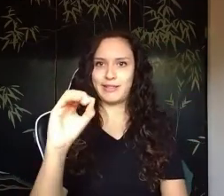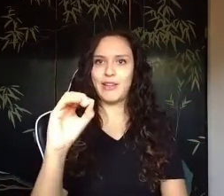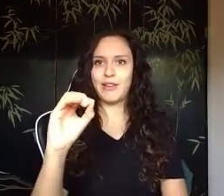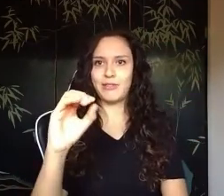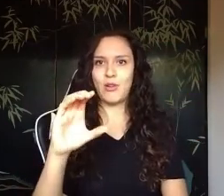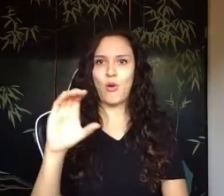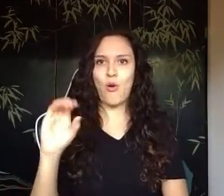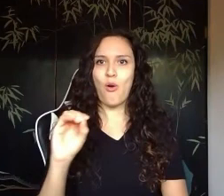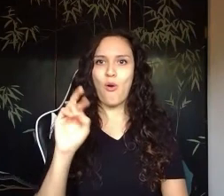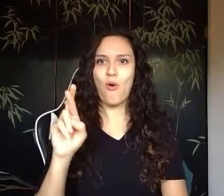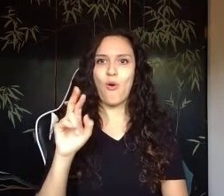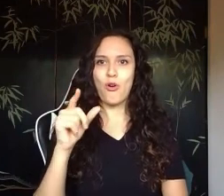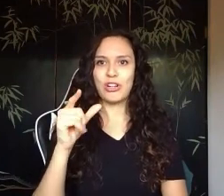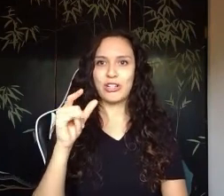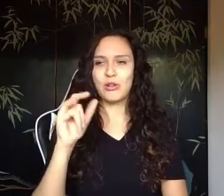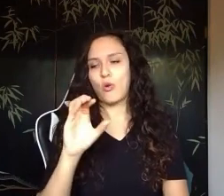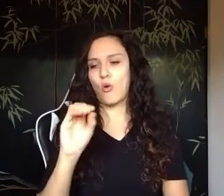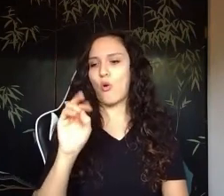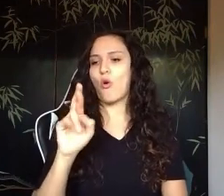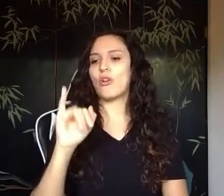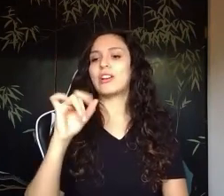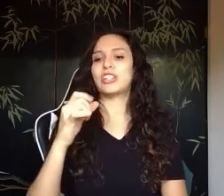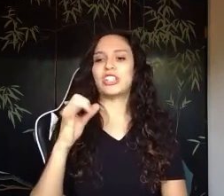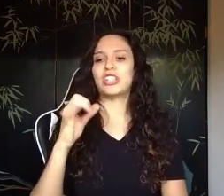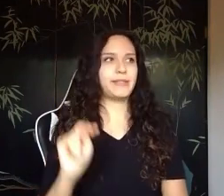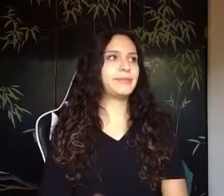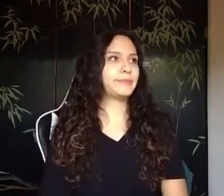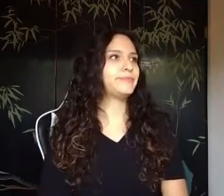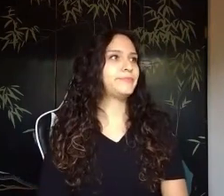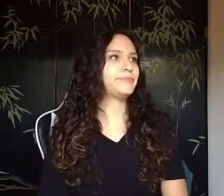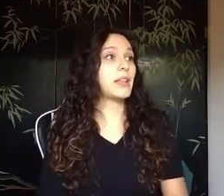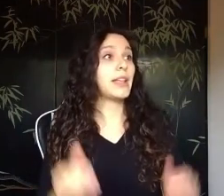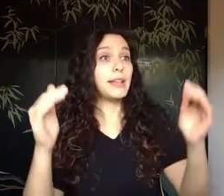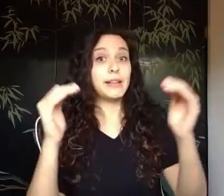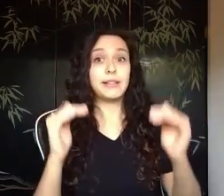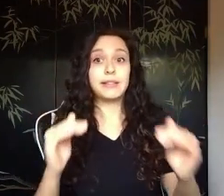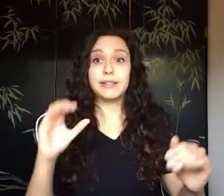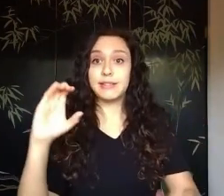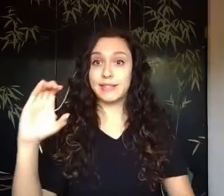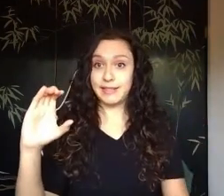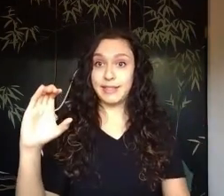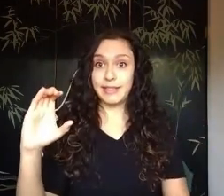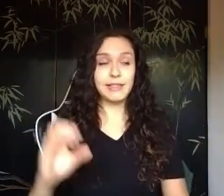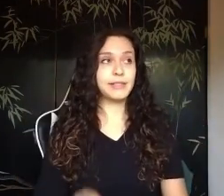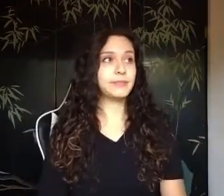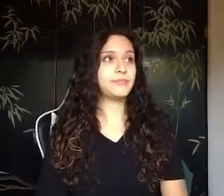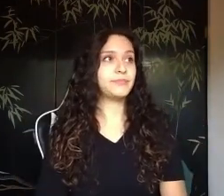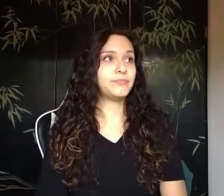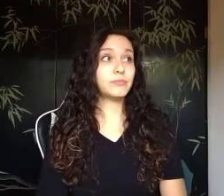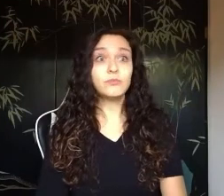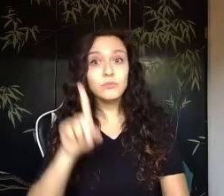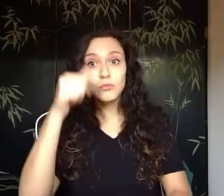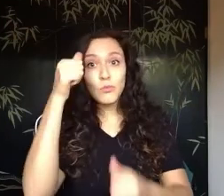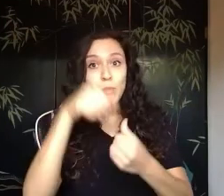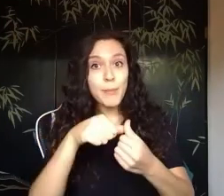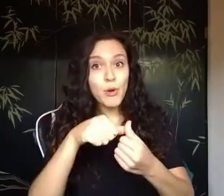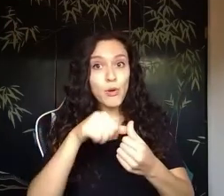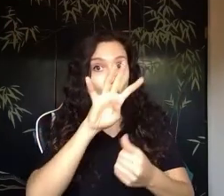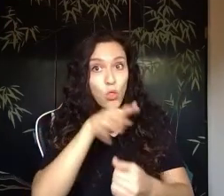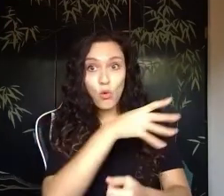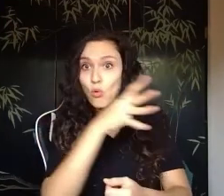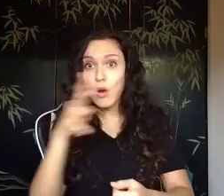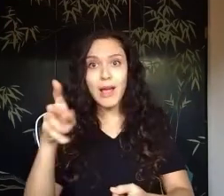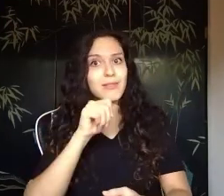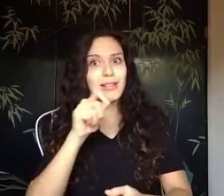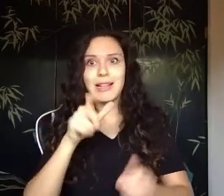at 0, oops, at 0, 0. Okay, next one. Okay, both zeros, that's good. Remember,